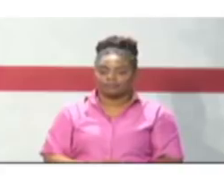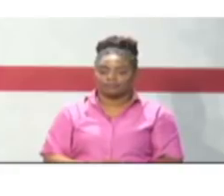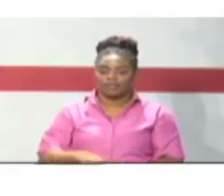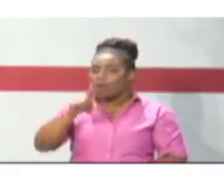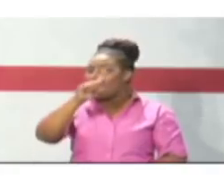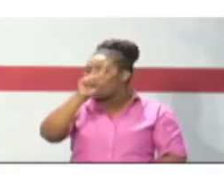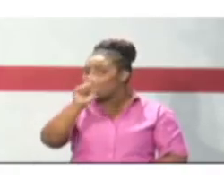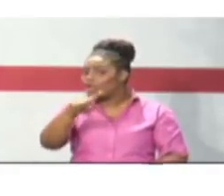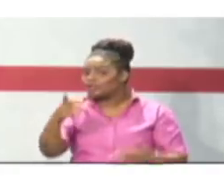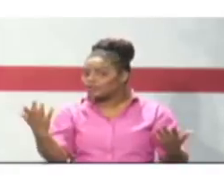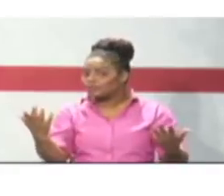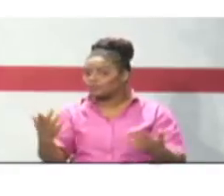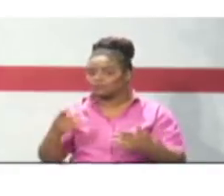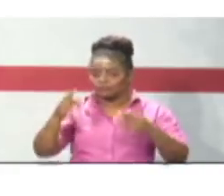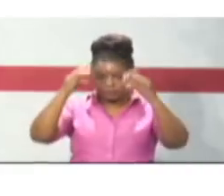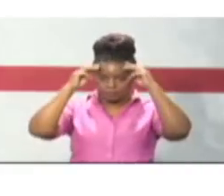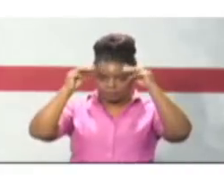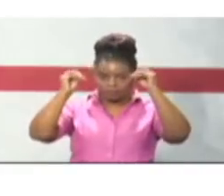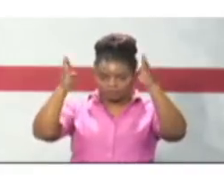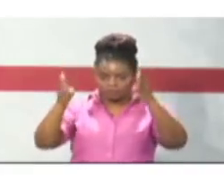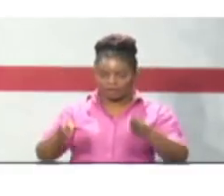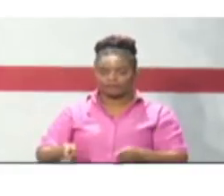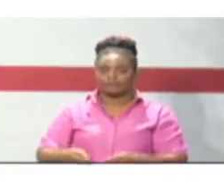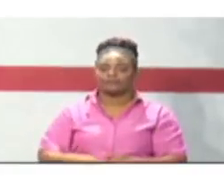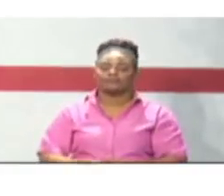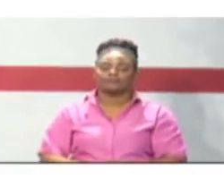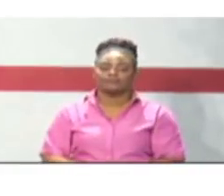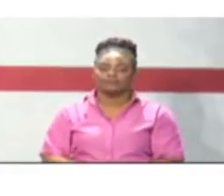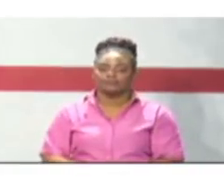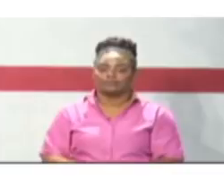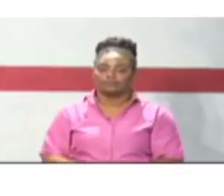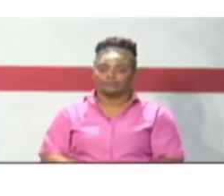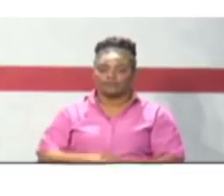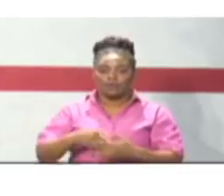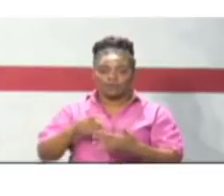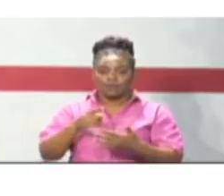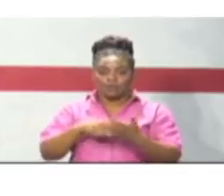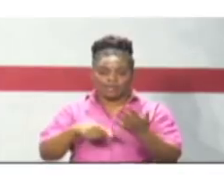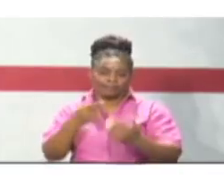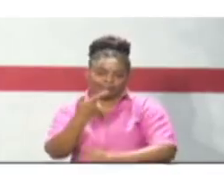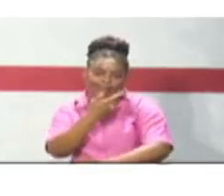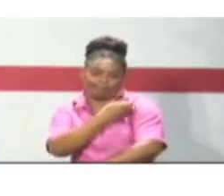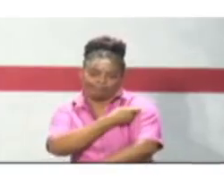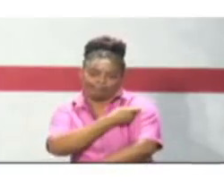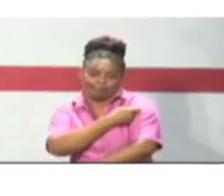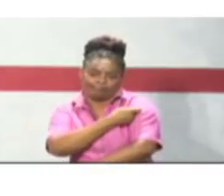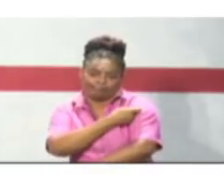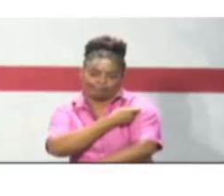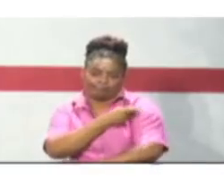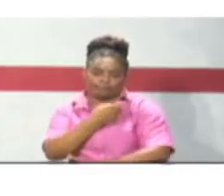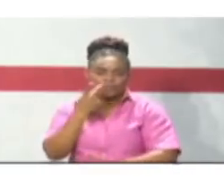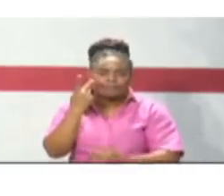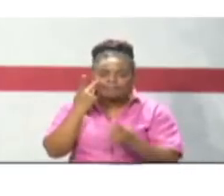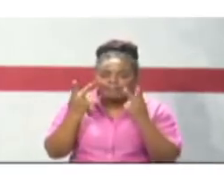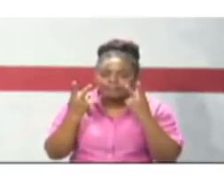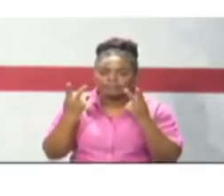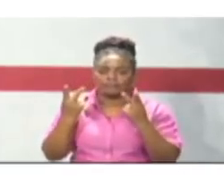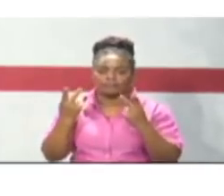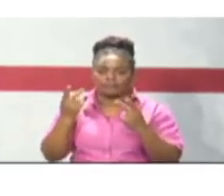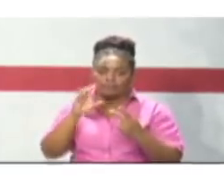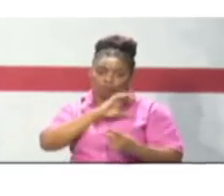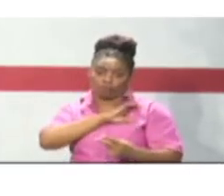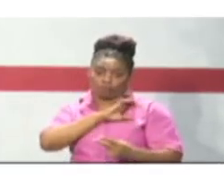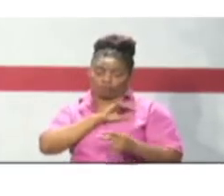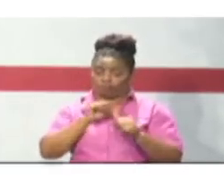for Minister. What is the uptake of vaccination by the police service, since we are still seeing police officers dying from